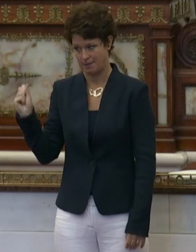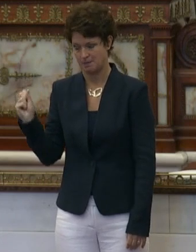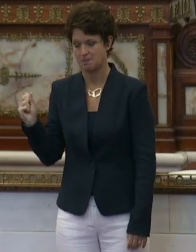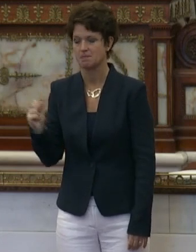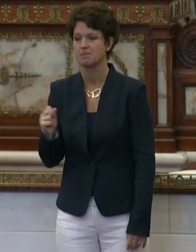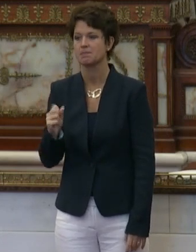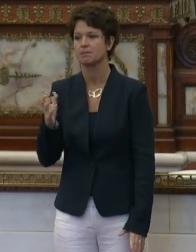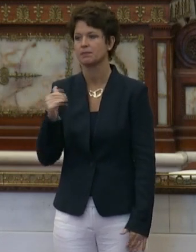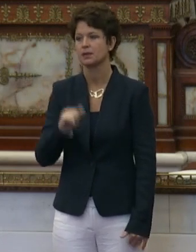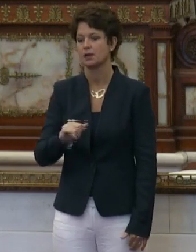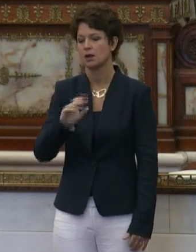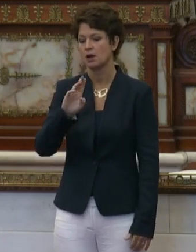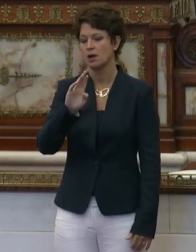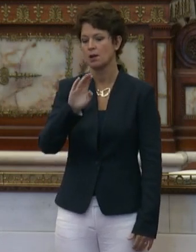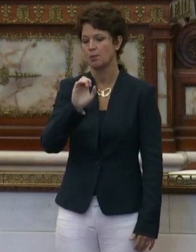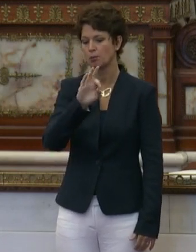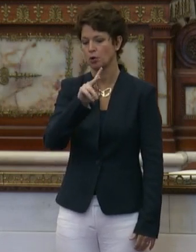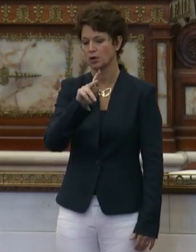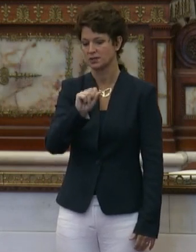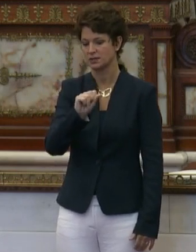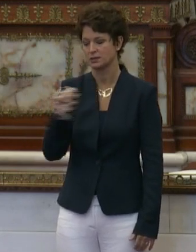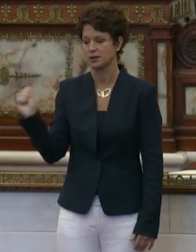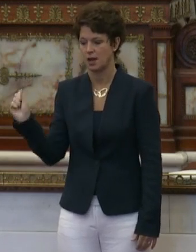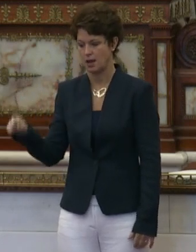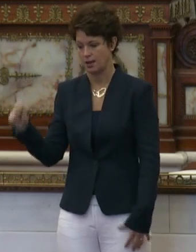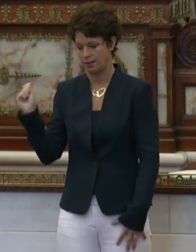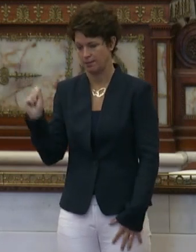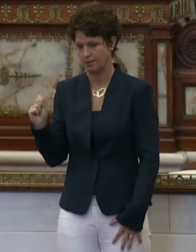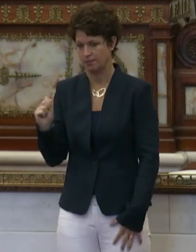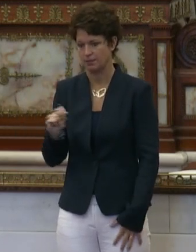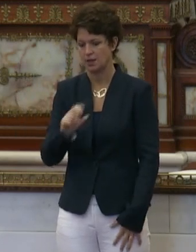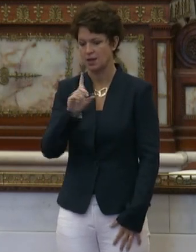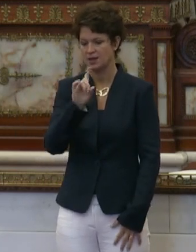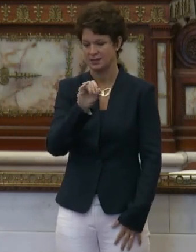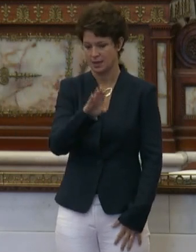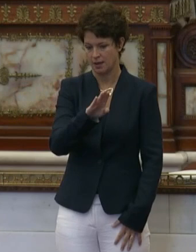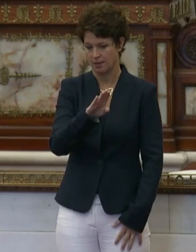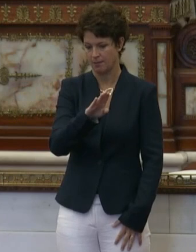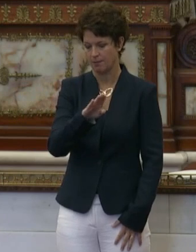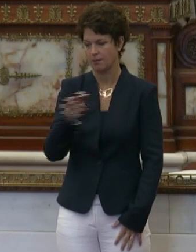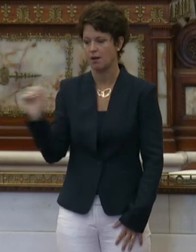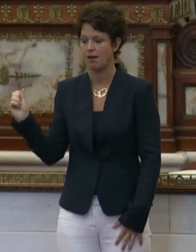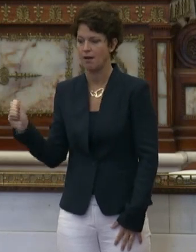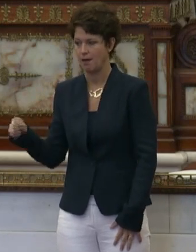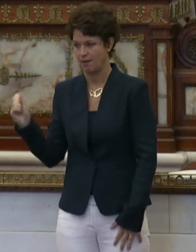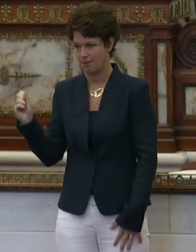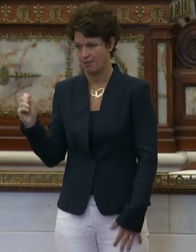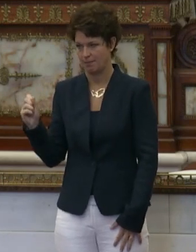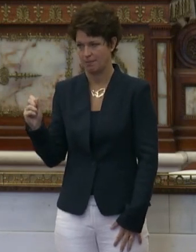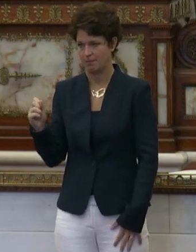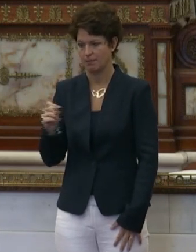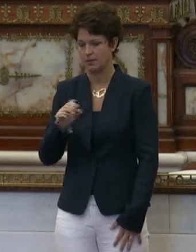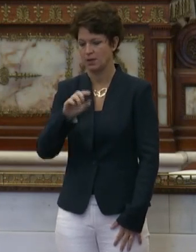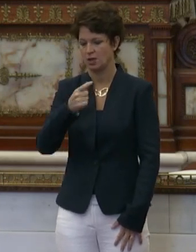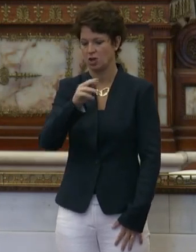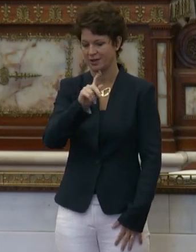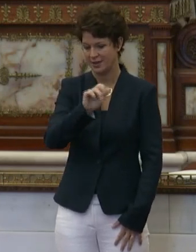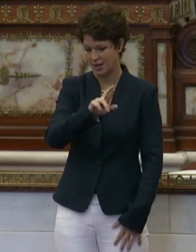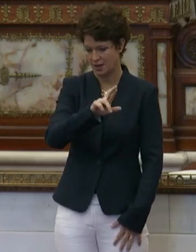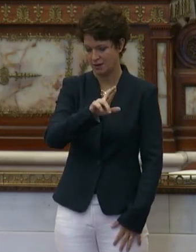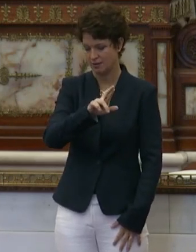Aye. Councilwoman Brooks? Aye. Councilman Dom? Aye. Councilwoman